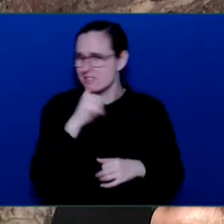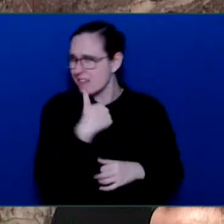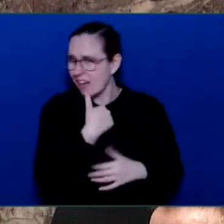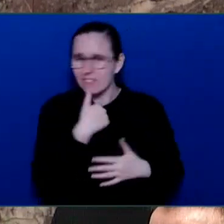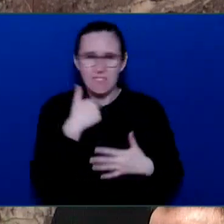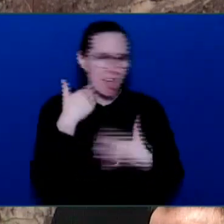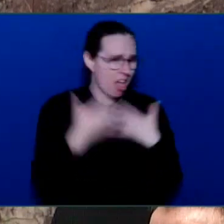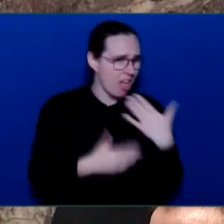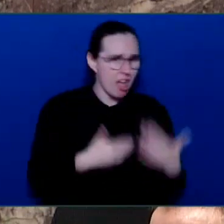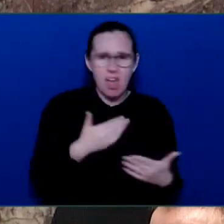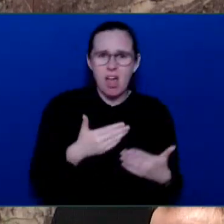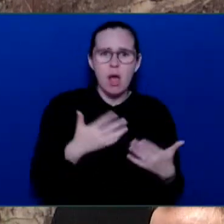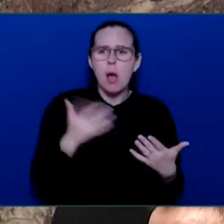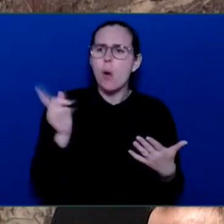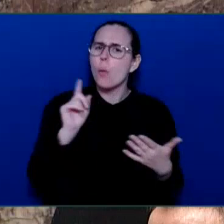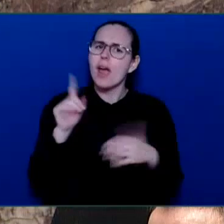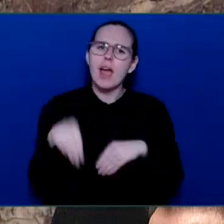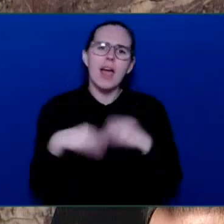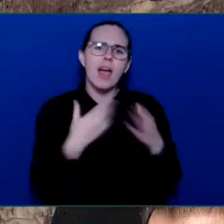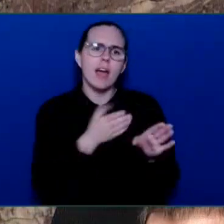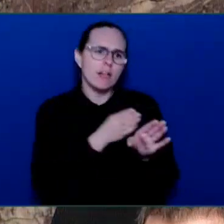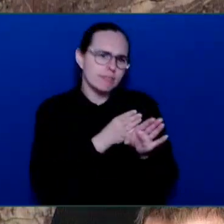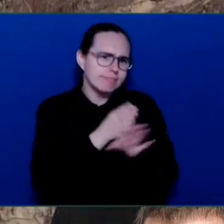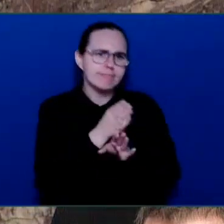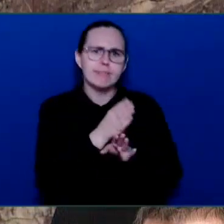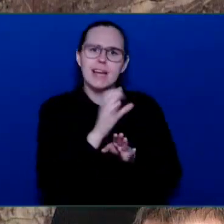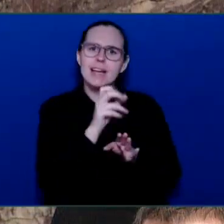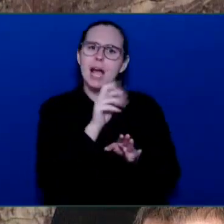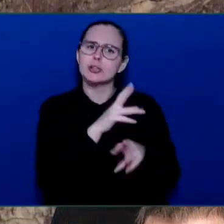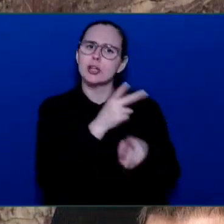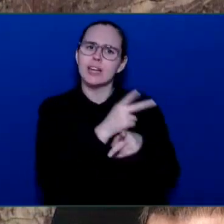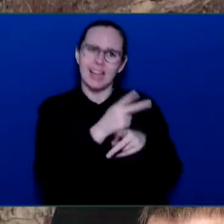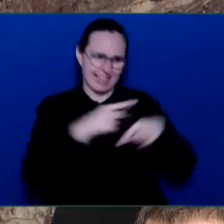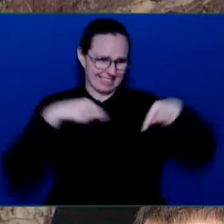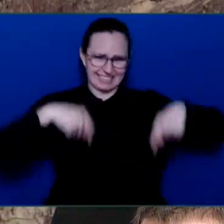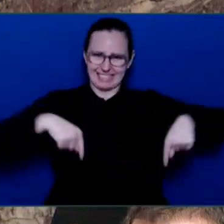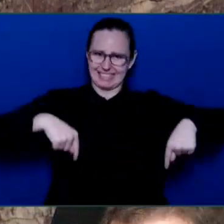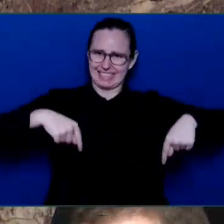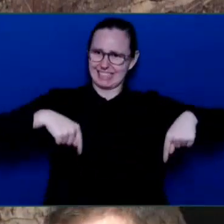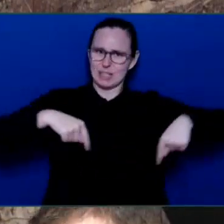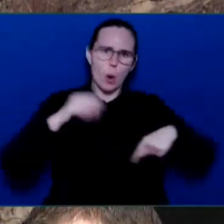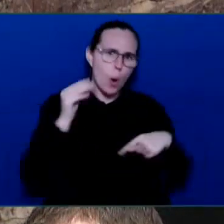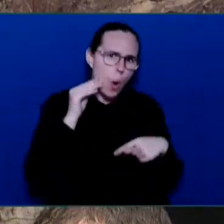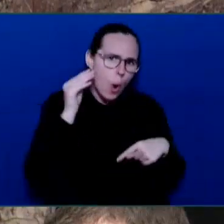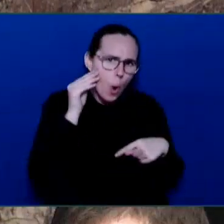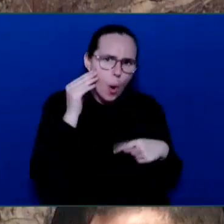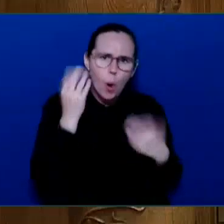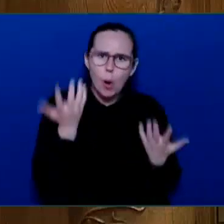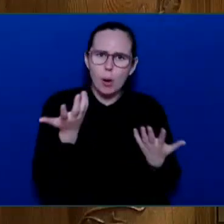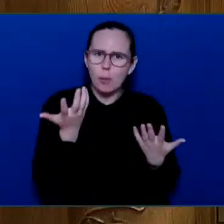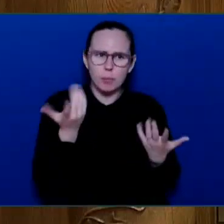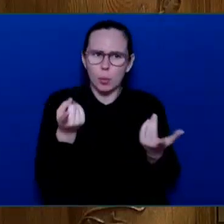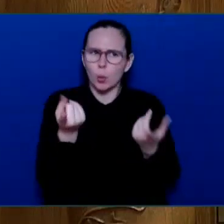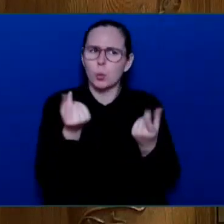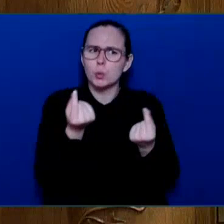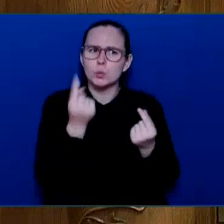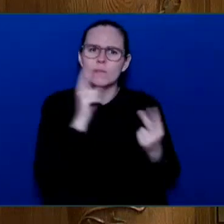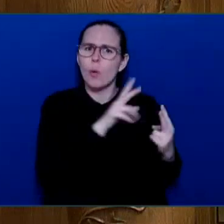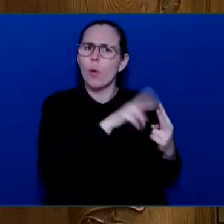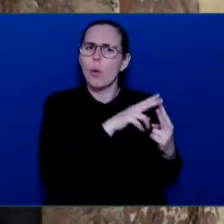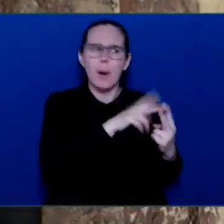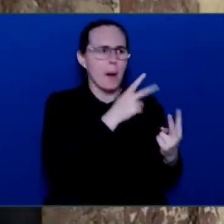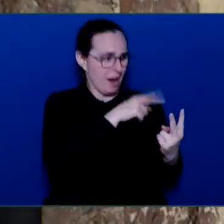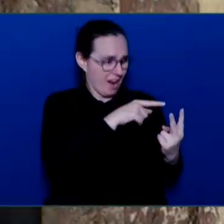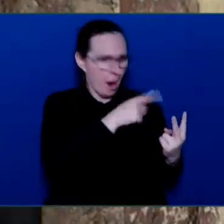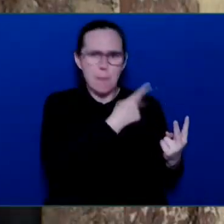at home. What will he do for patients like Kristen and Allison? Minister. Well, Honourable